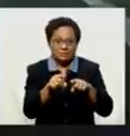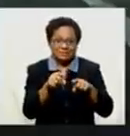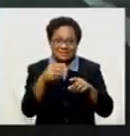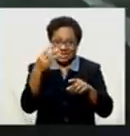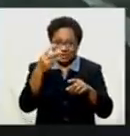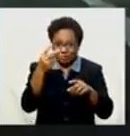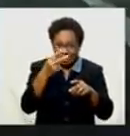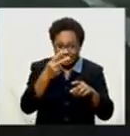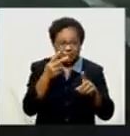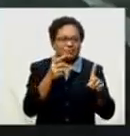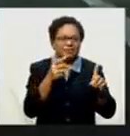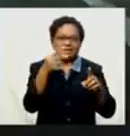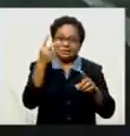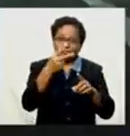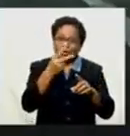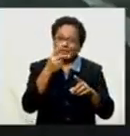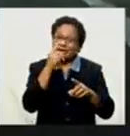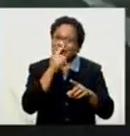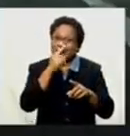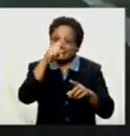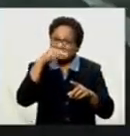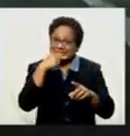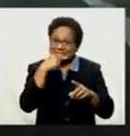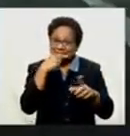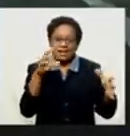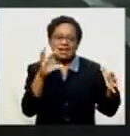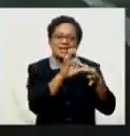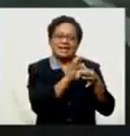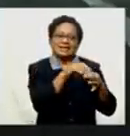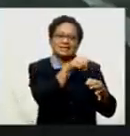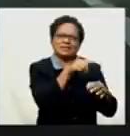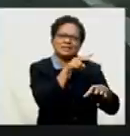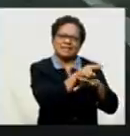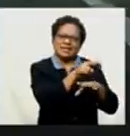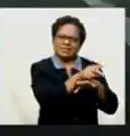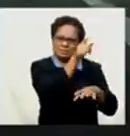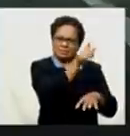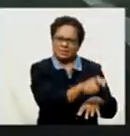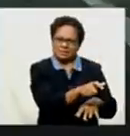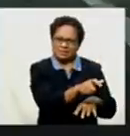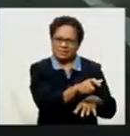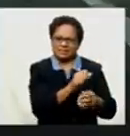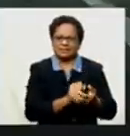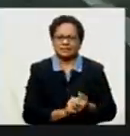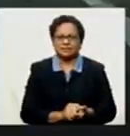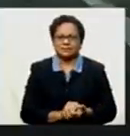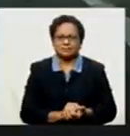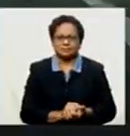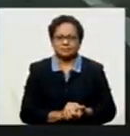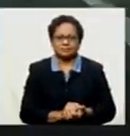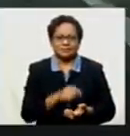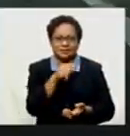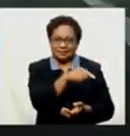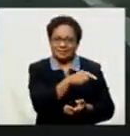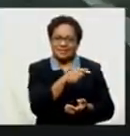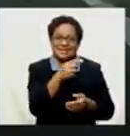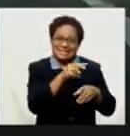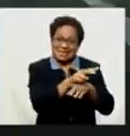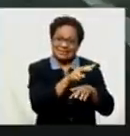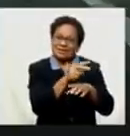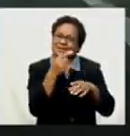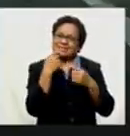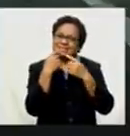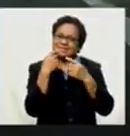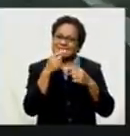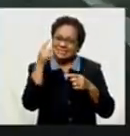announced cases. 12 of the new cases are Fiji Navy staff who are primary contacts of the Navy officer that was announced yesterday.